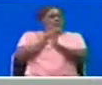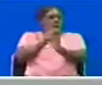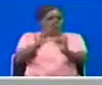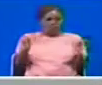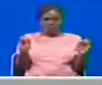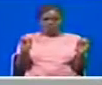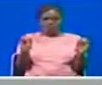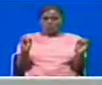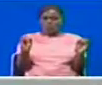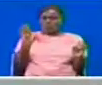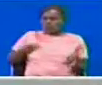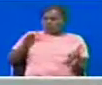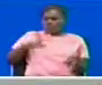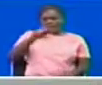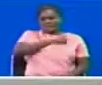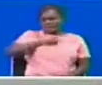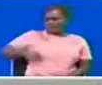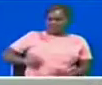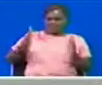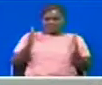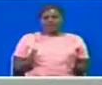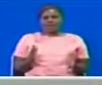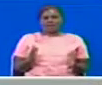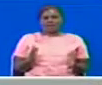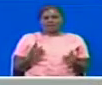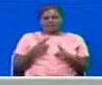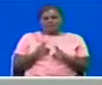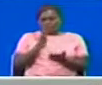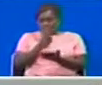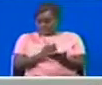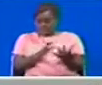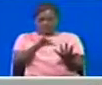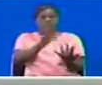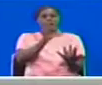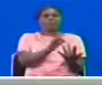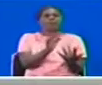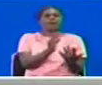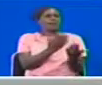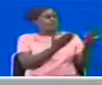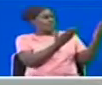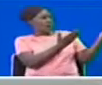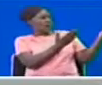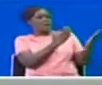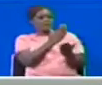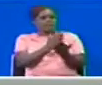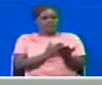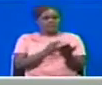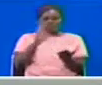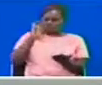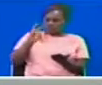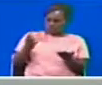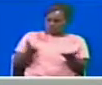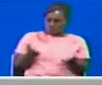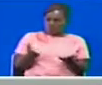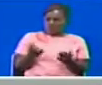fact, we had no woman elected as senators, even though we had some of them nominated. So these are just some of the numbers we're taking a look at with respect